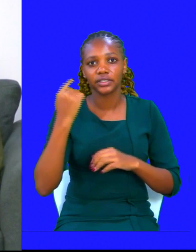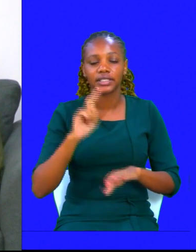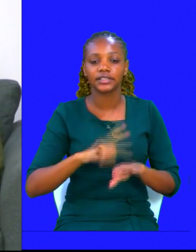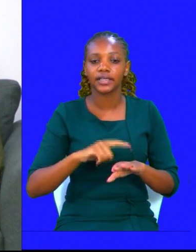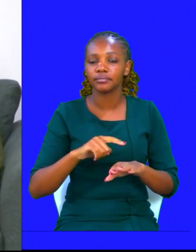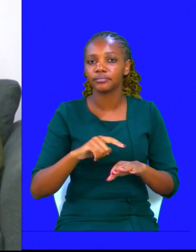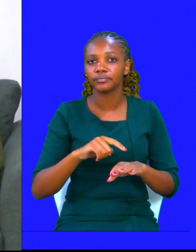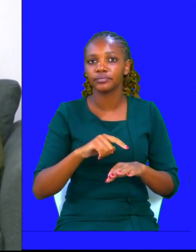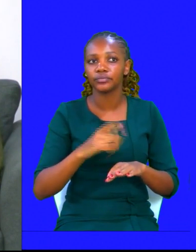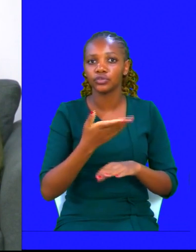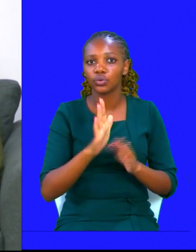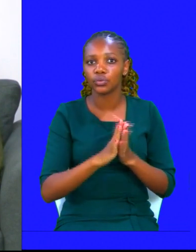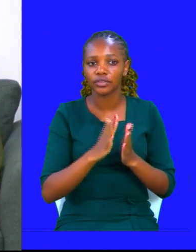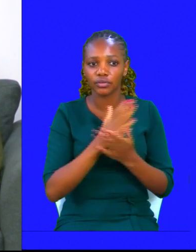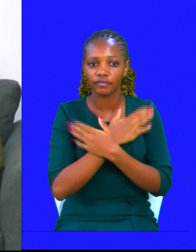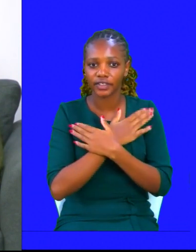peers,